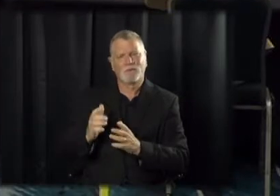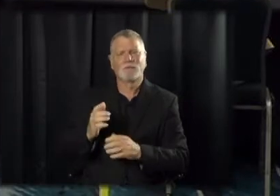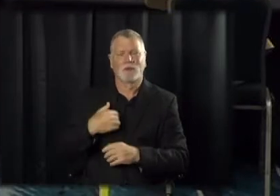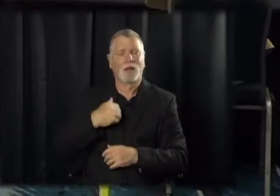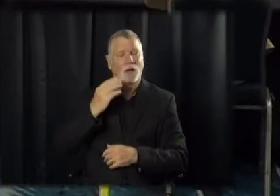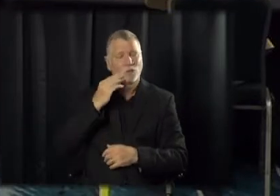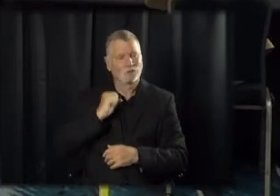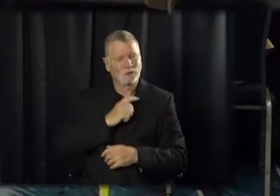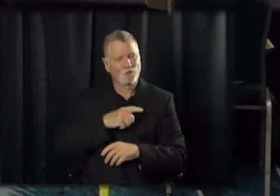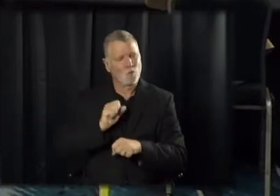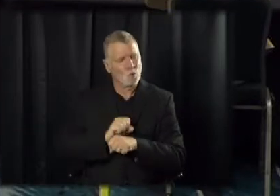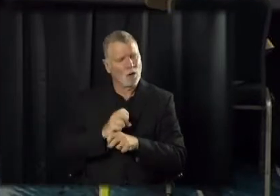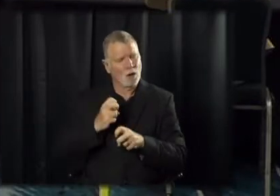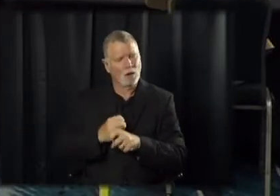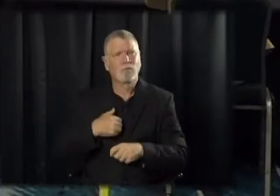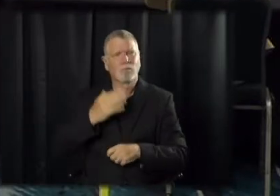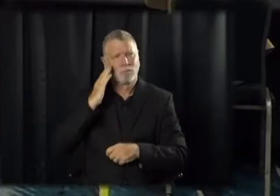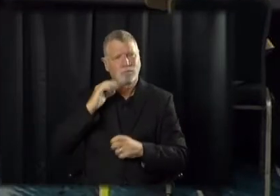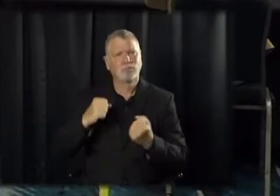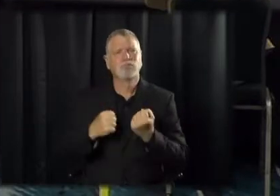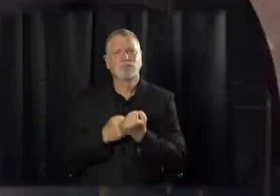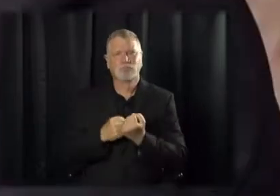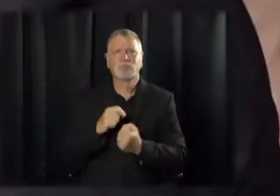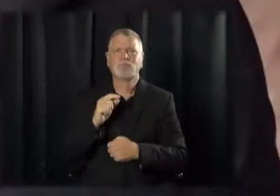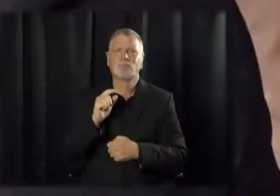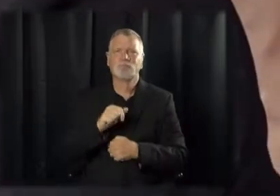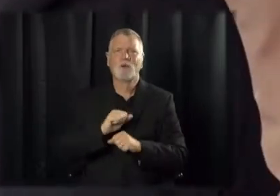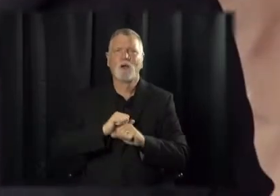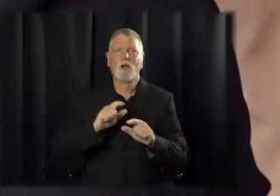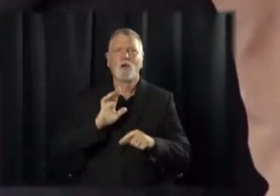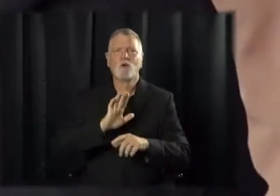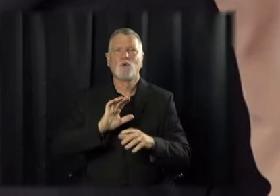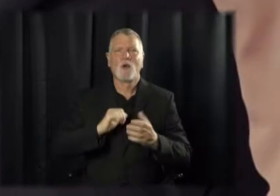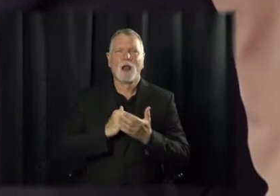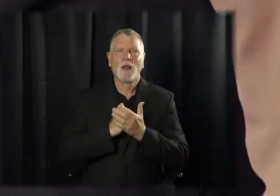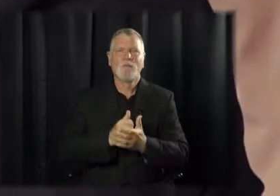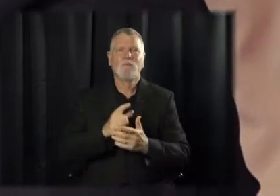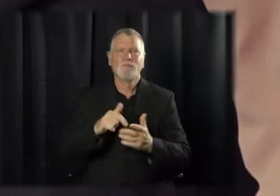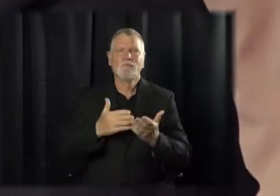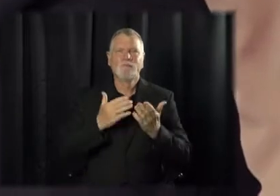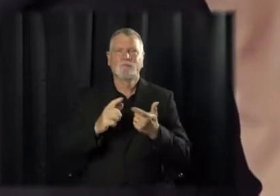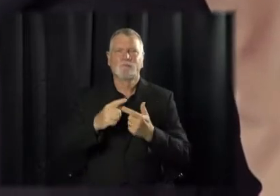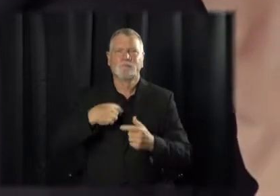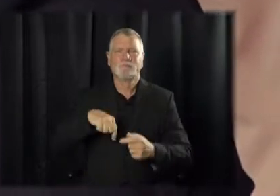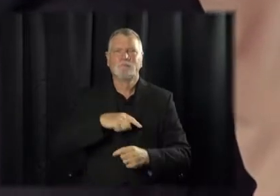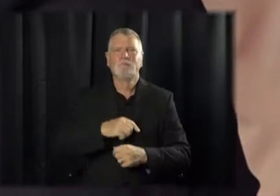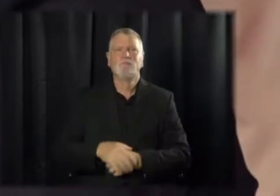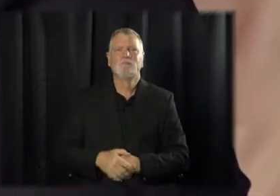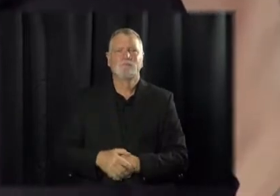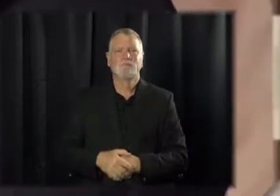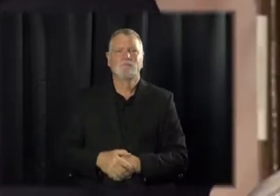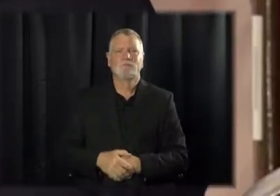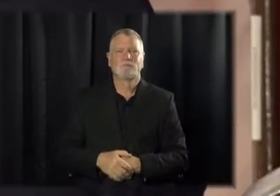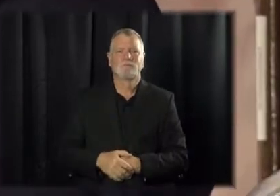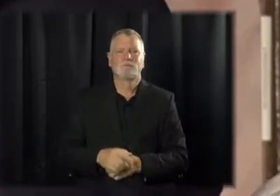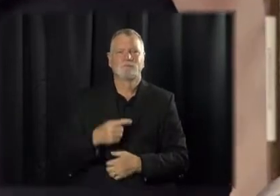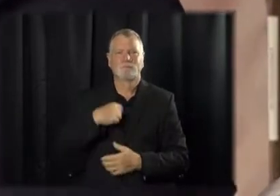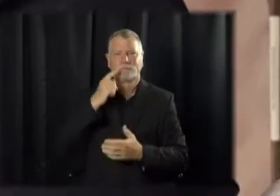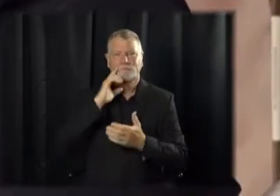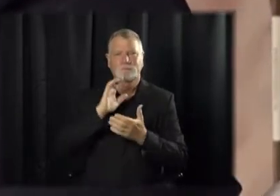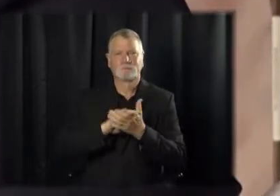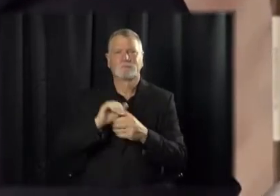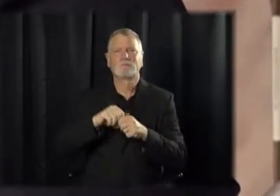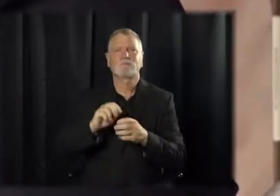work, and I truly support all the help that you provide to us. I believe in the case